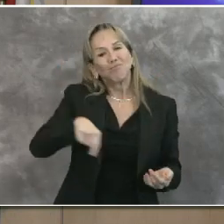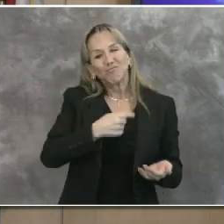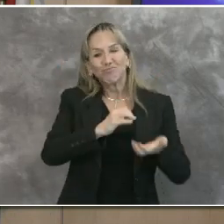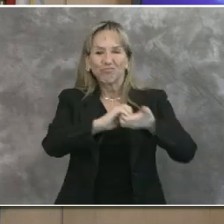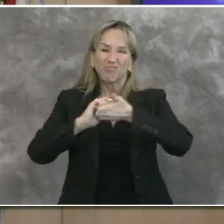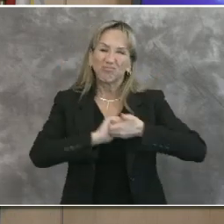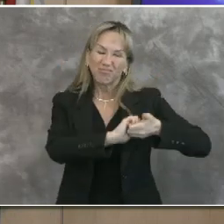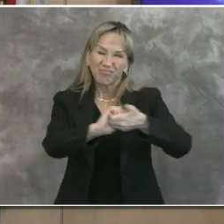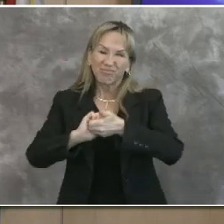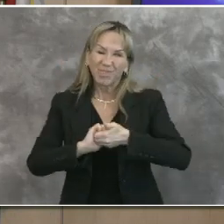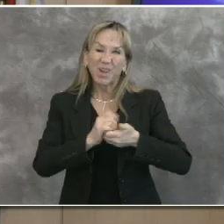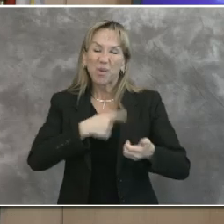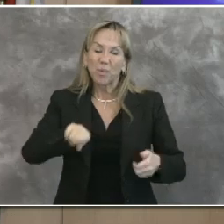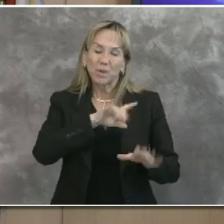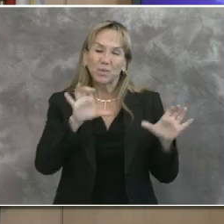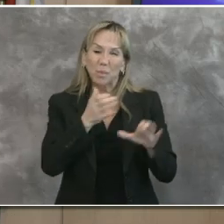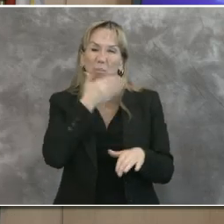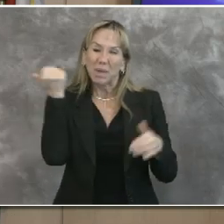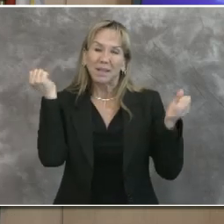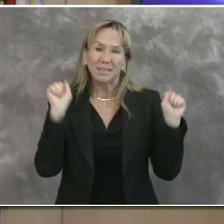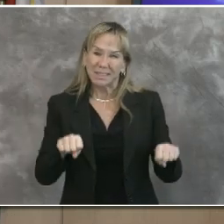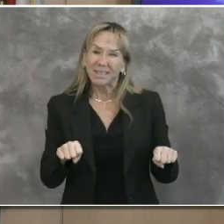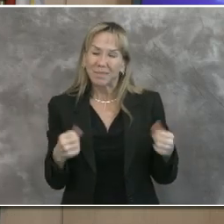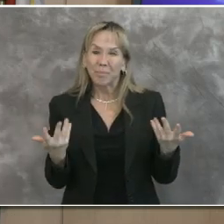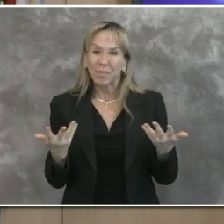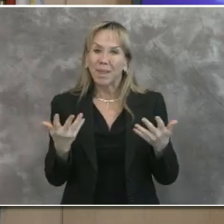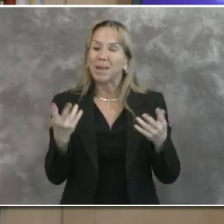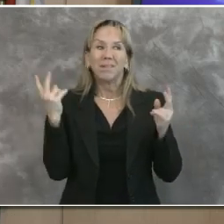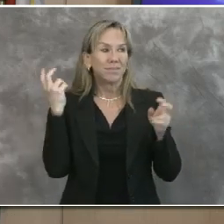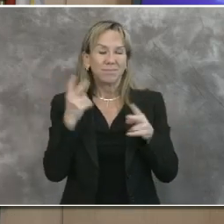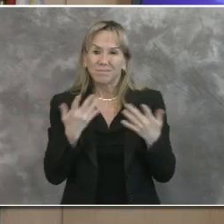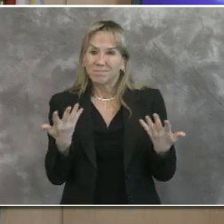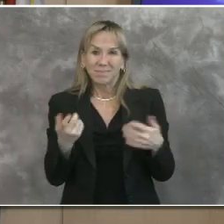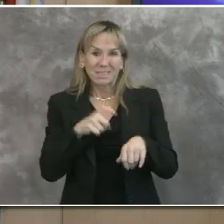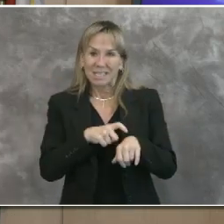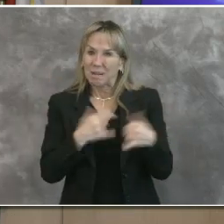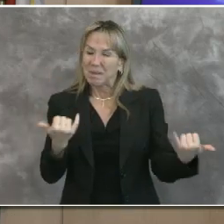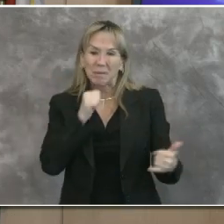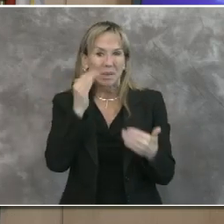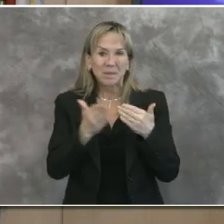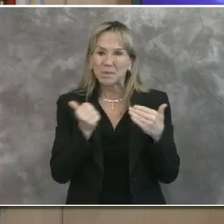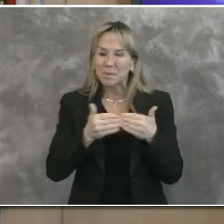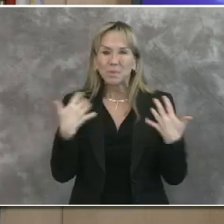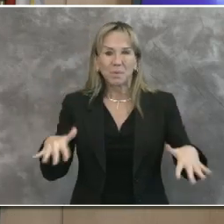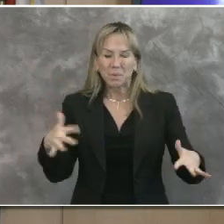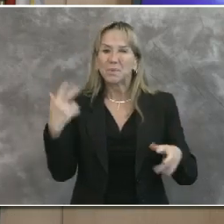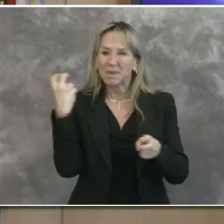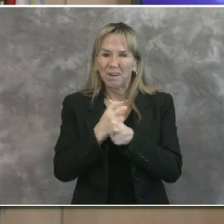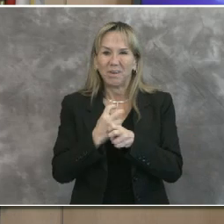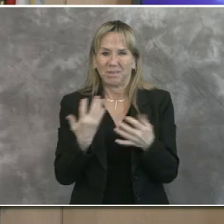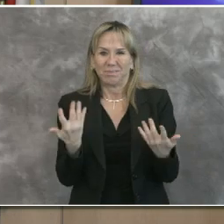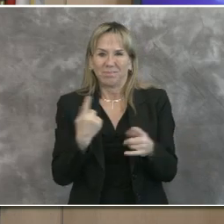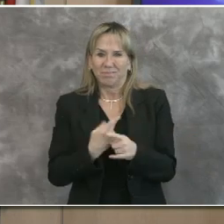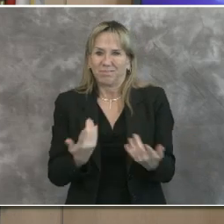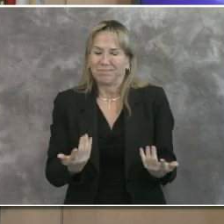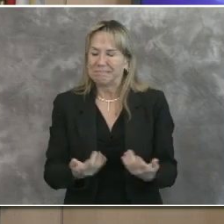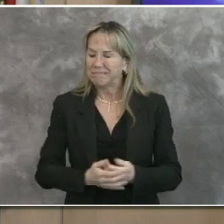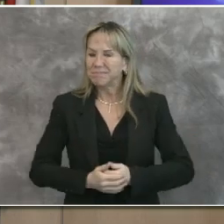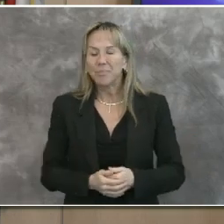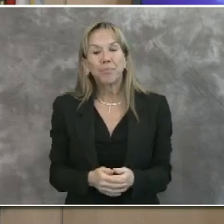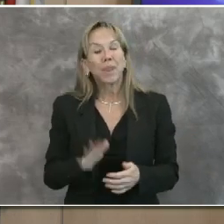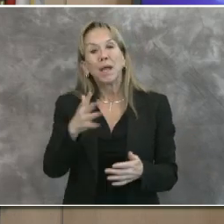are all doing the very best we can in a very difficult situation. I've been asked the question about,